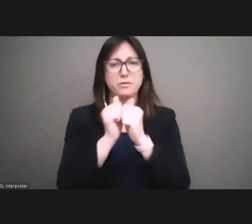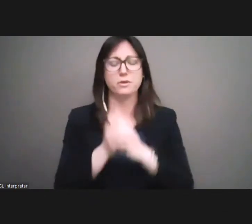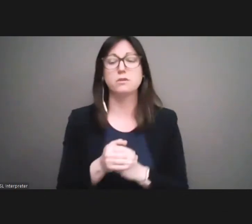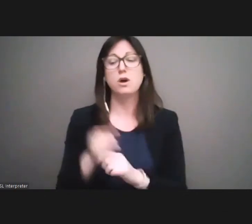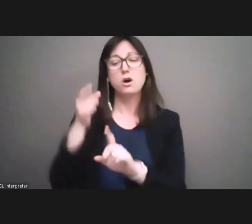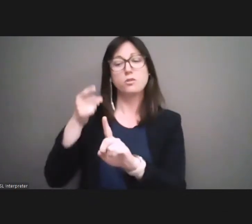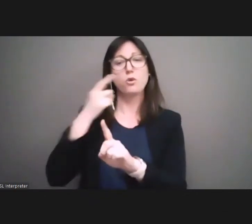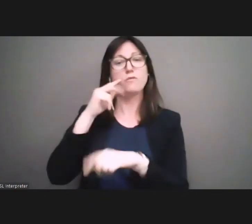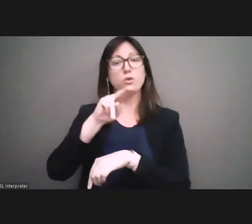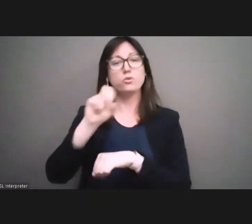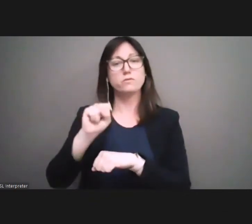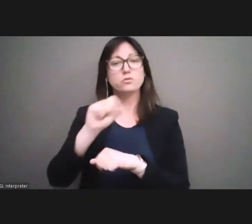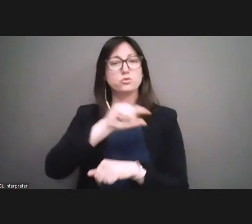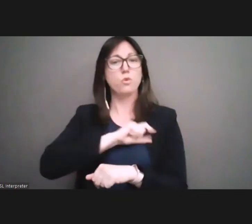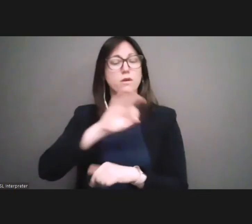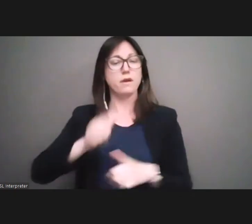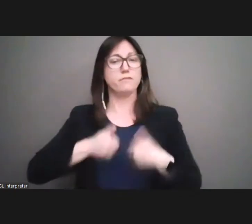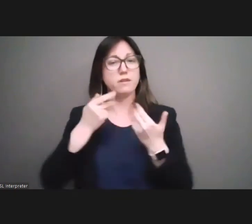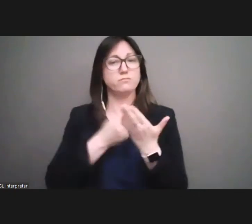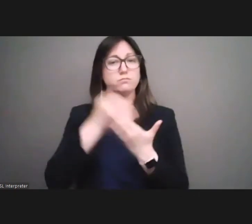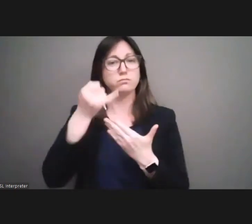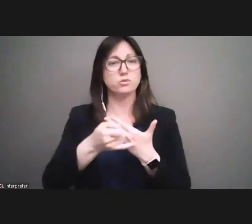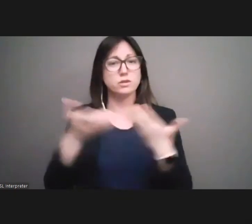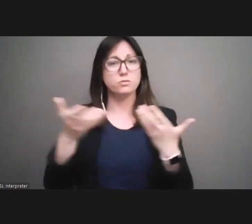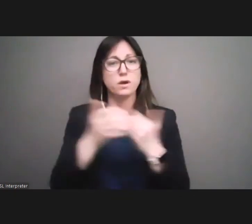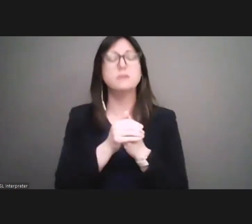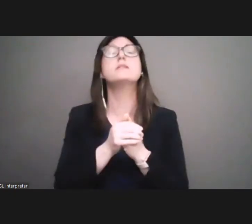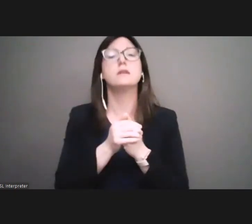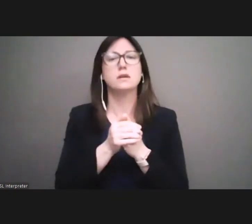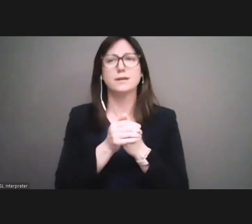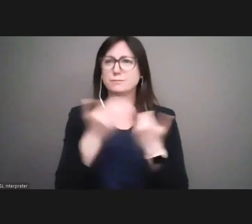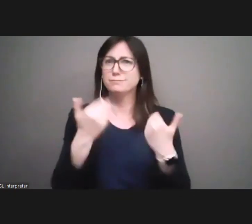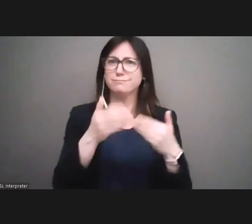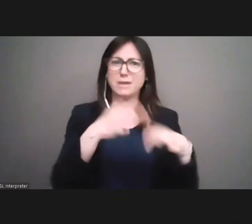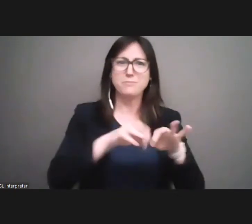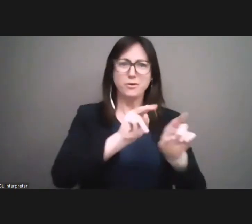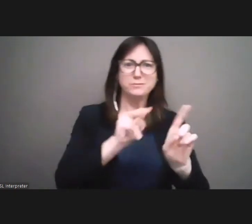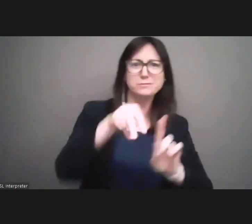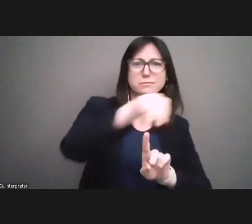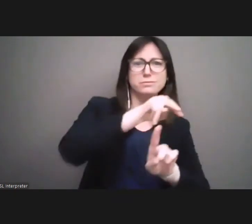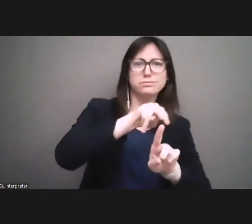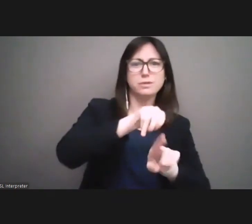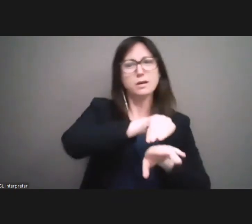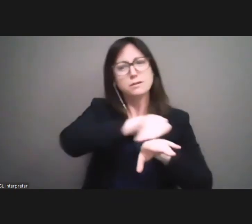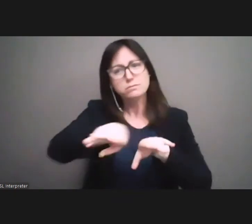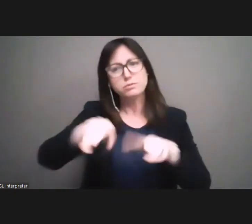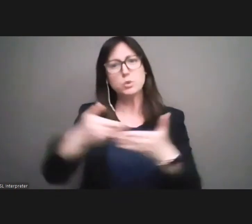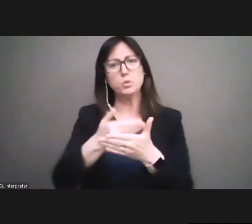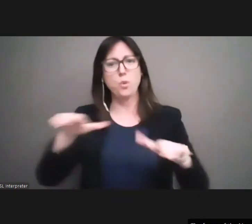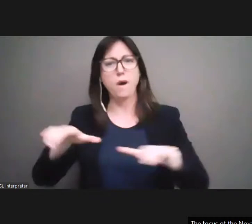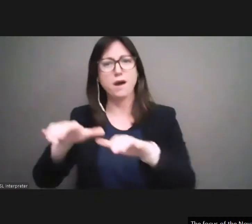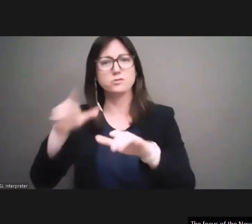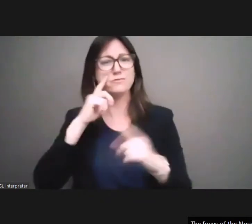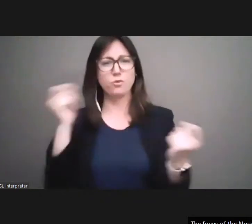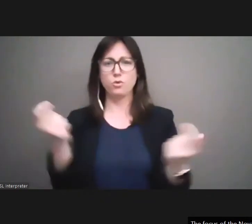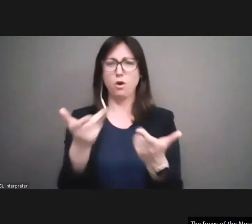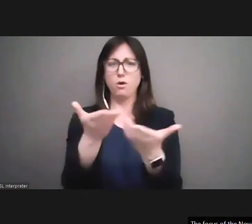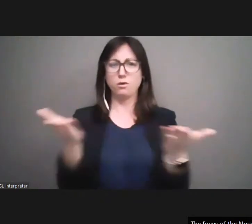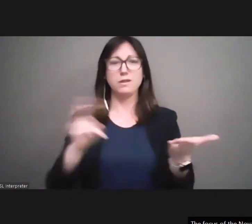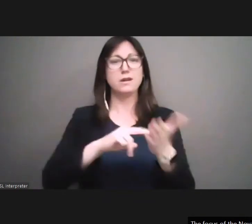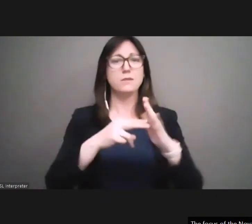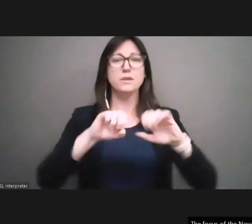Scotia Quality of Life Initiative is to prompt fresh perspectives and new action by all of us that better balances our